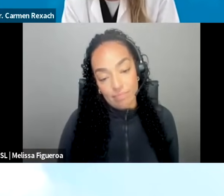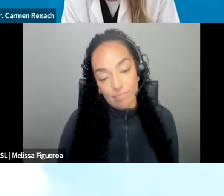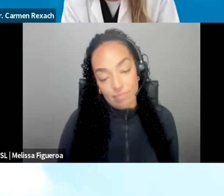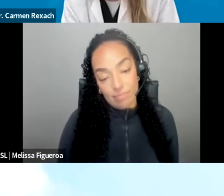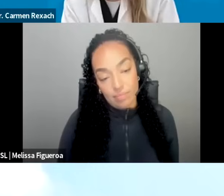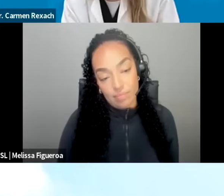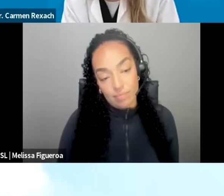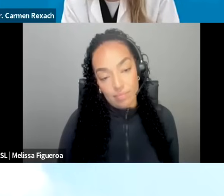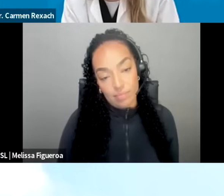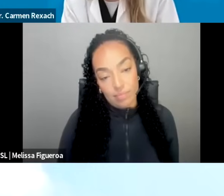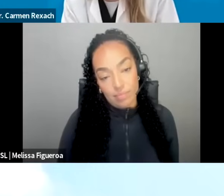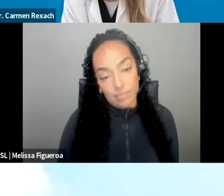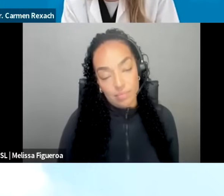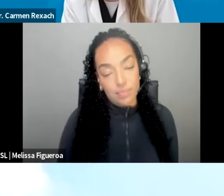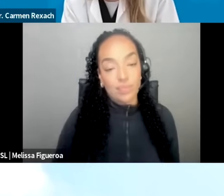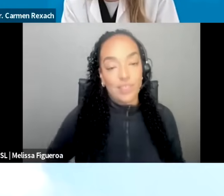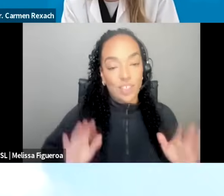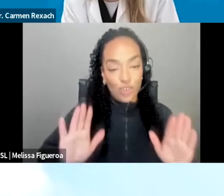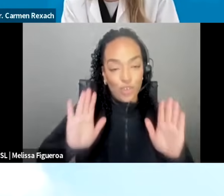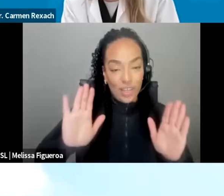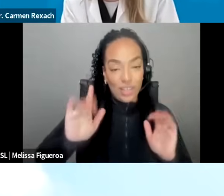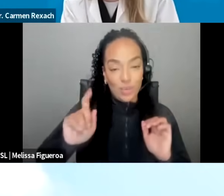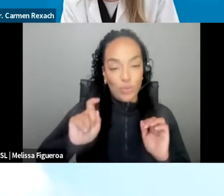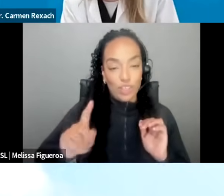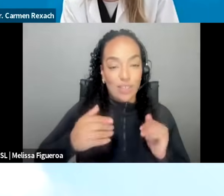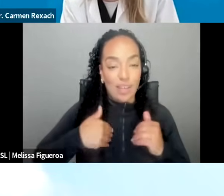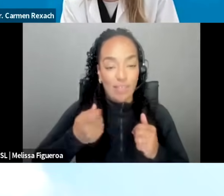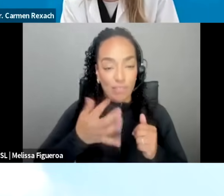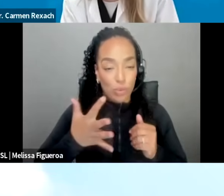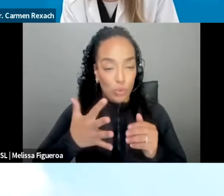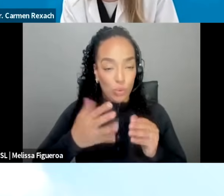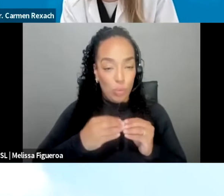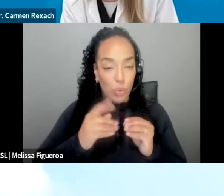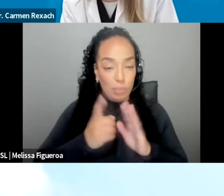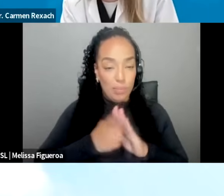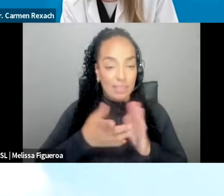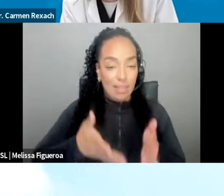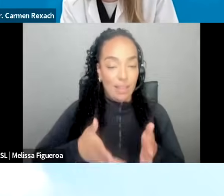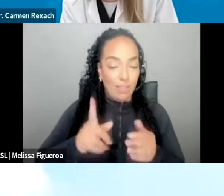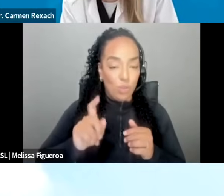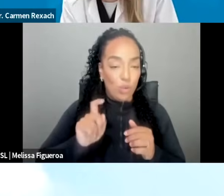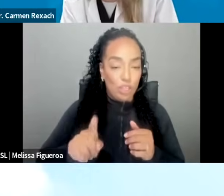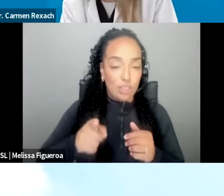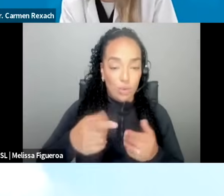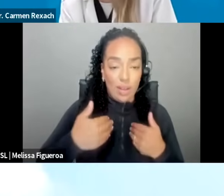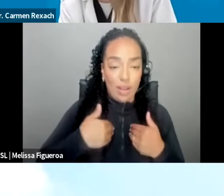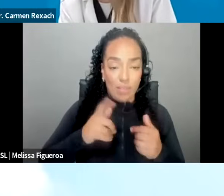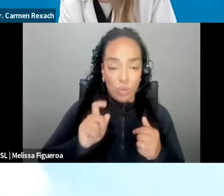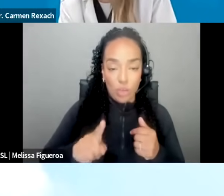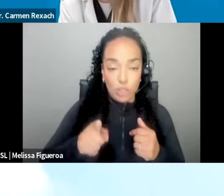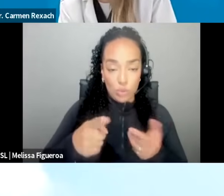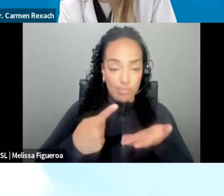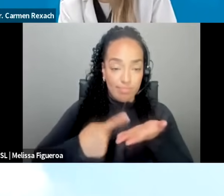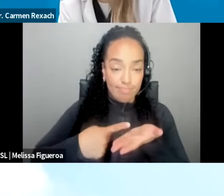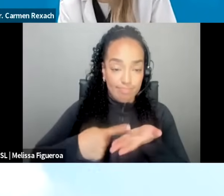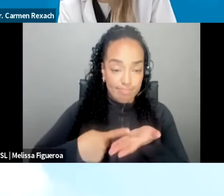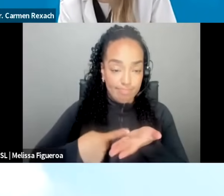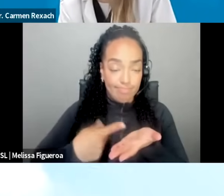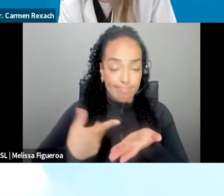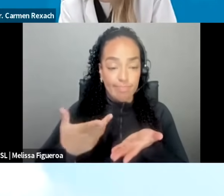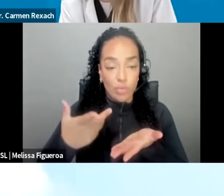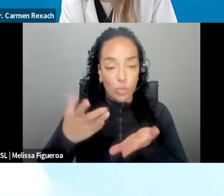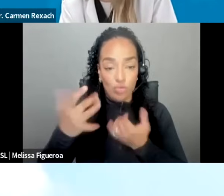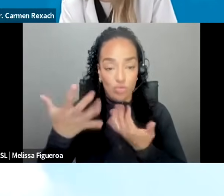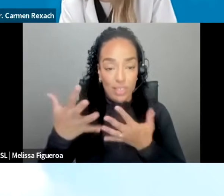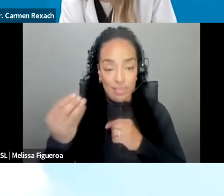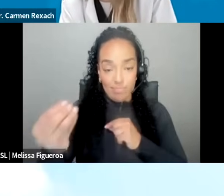Great question. Thank you. We do have a few more minutes left for questions. If you have a question, if you are a discussant, either currently